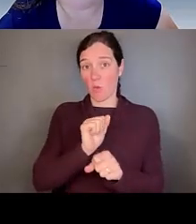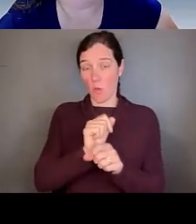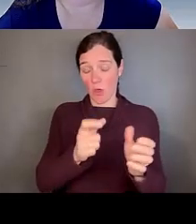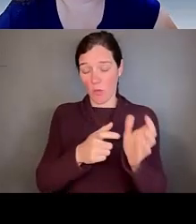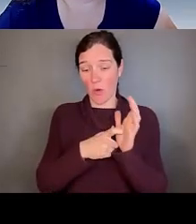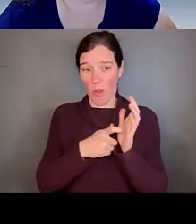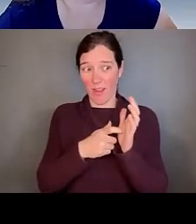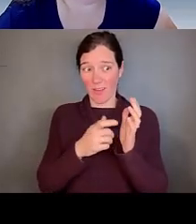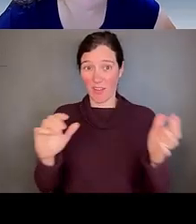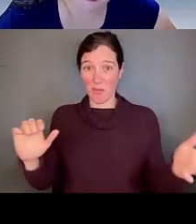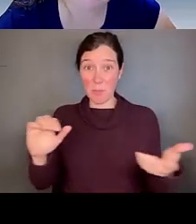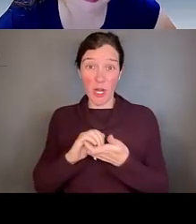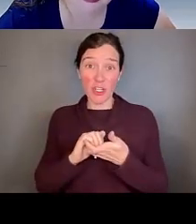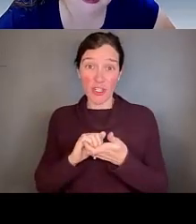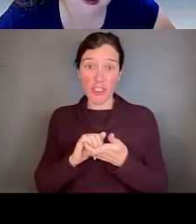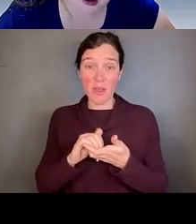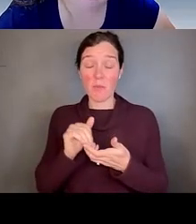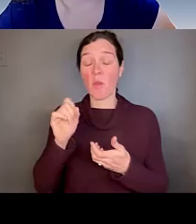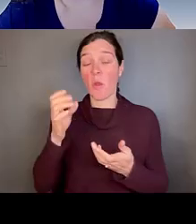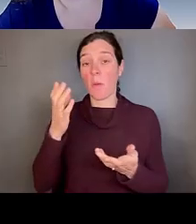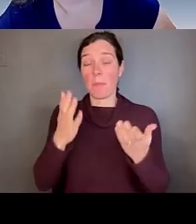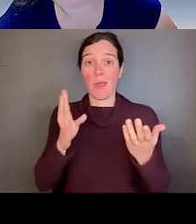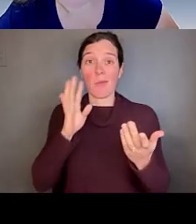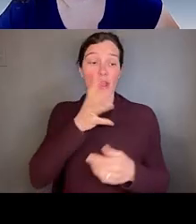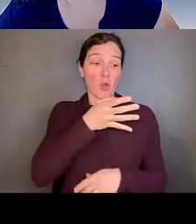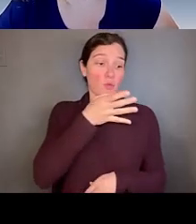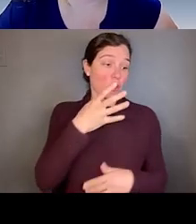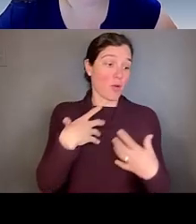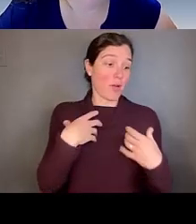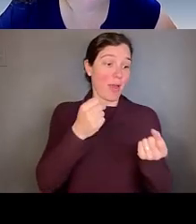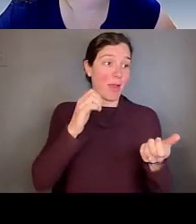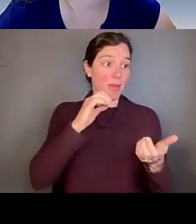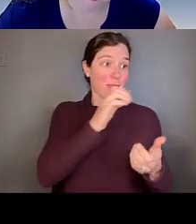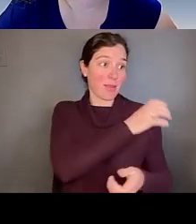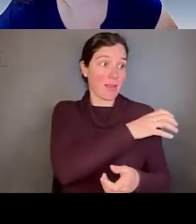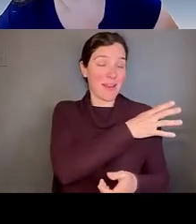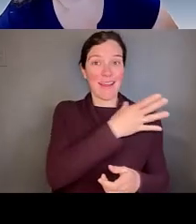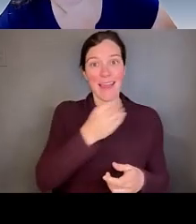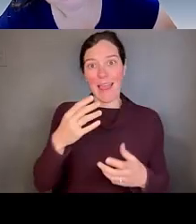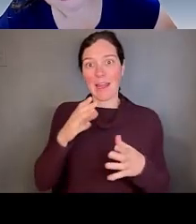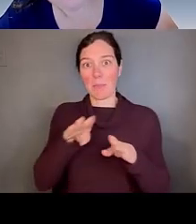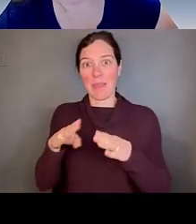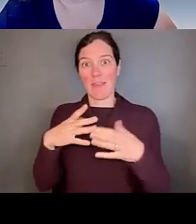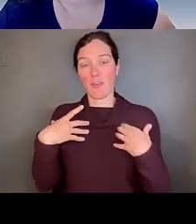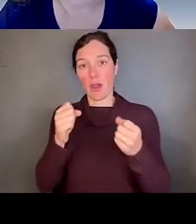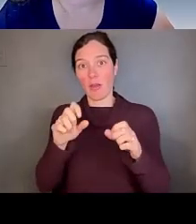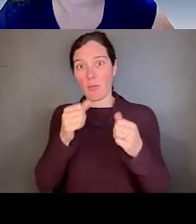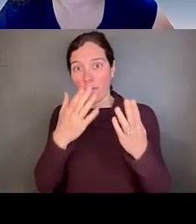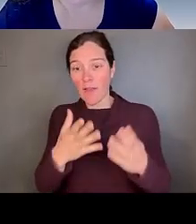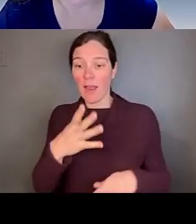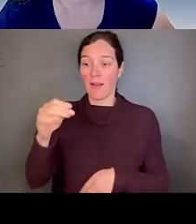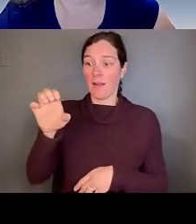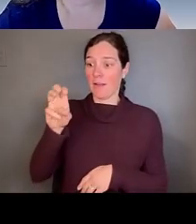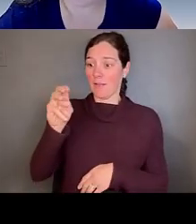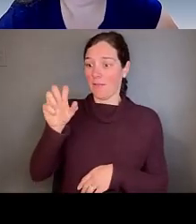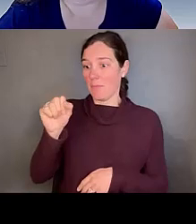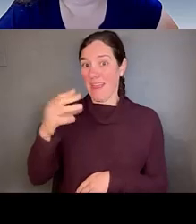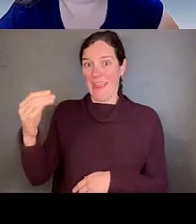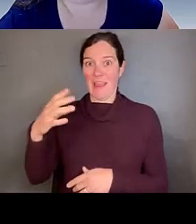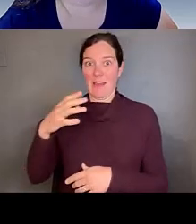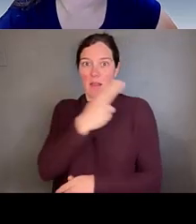requires partnership. So it might be a rural health clinic and a behavioral health provider and EMS and a hospital working